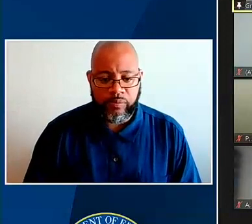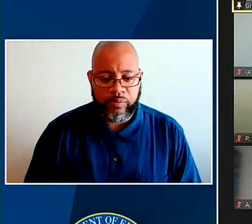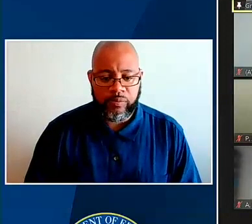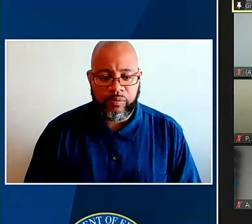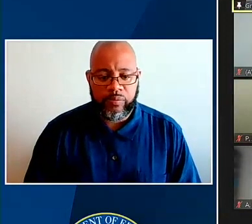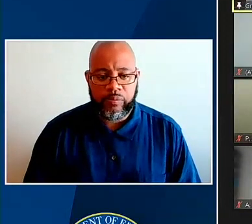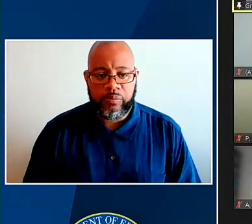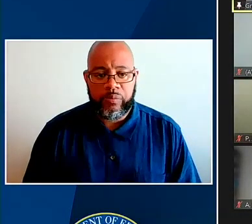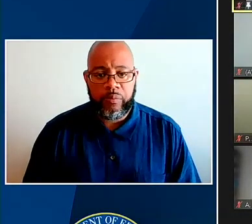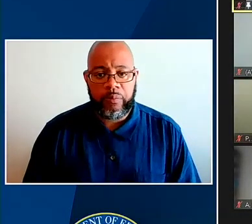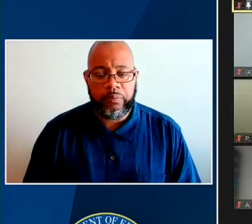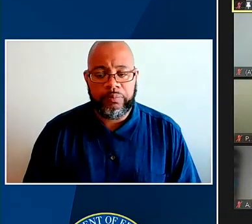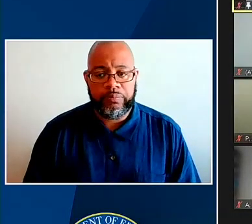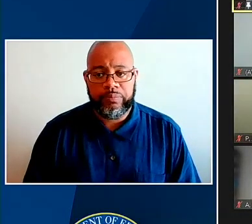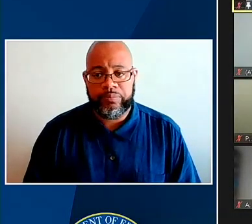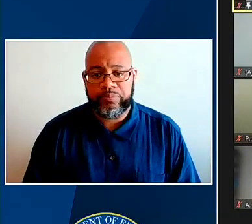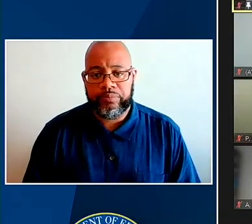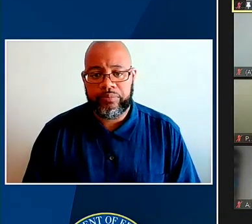Thanks, Dave.